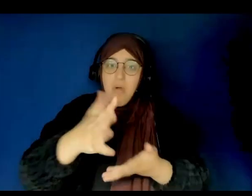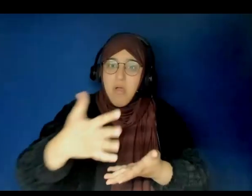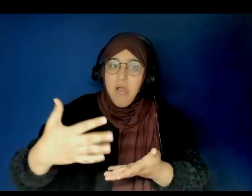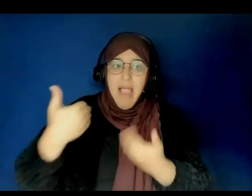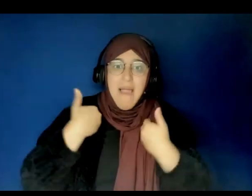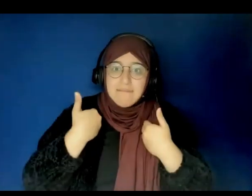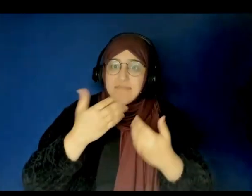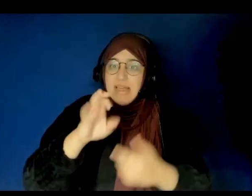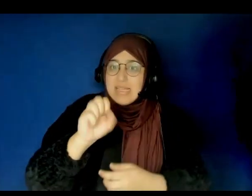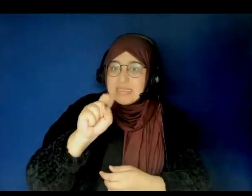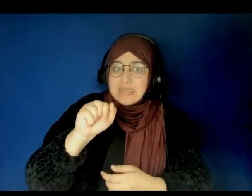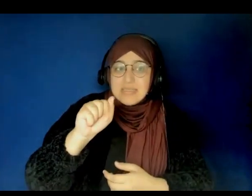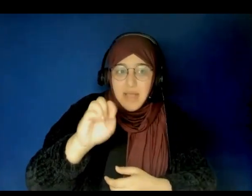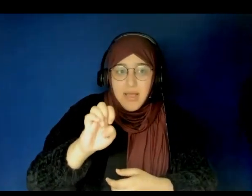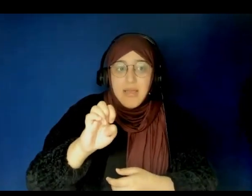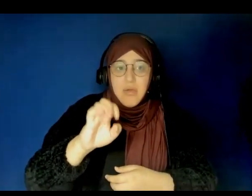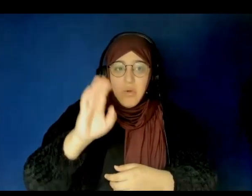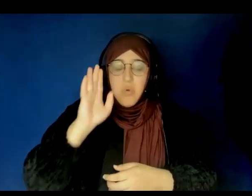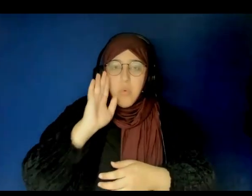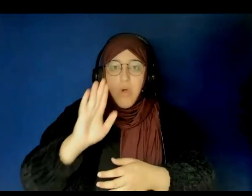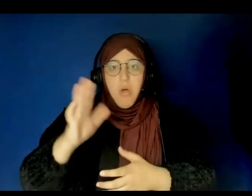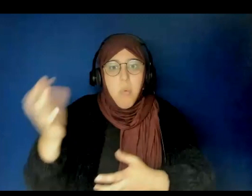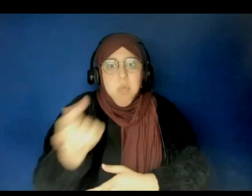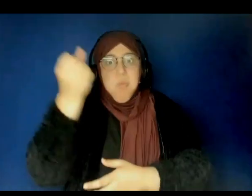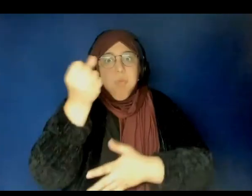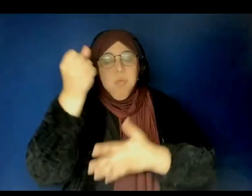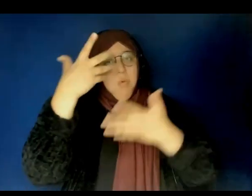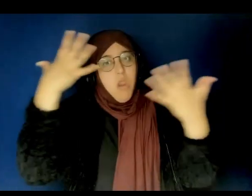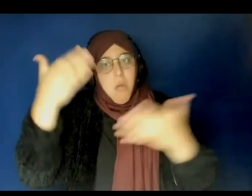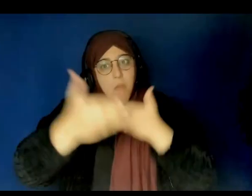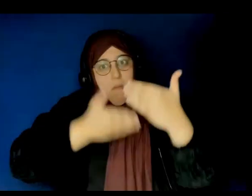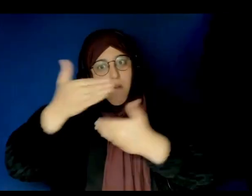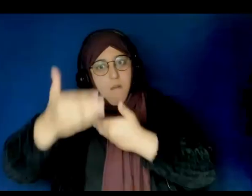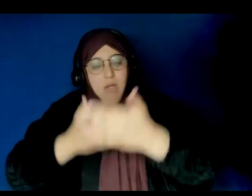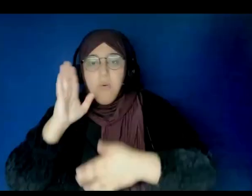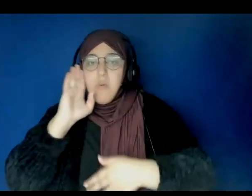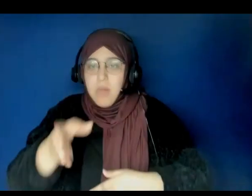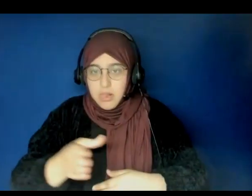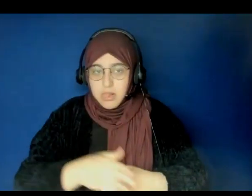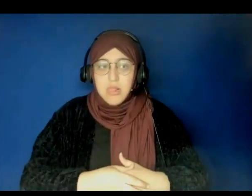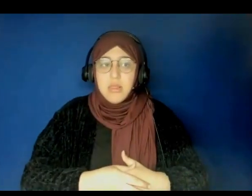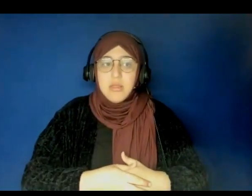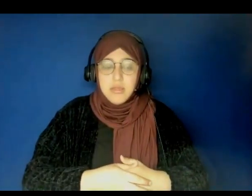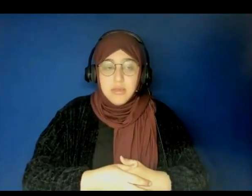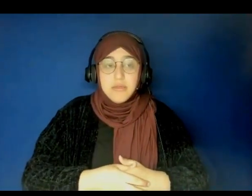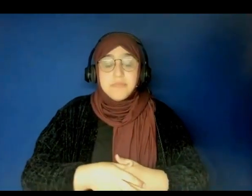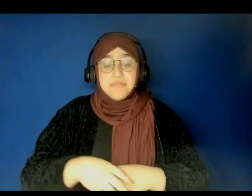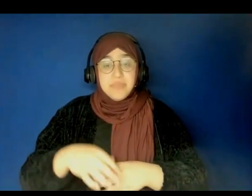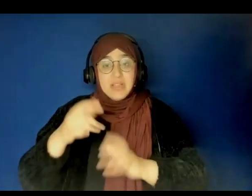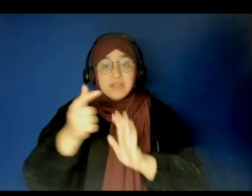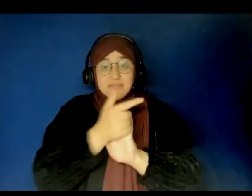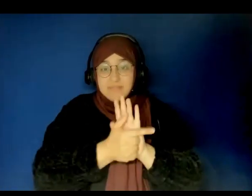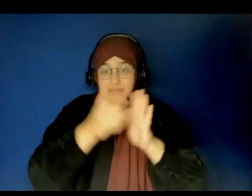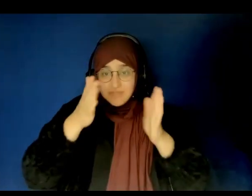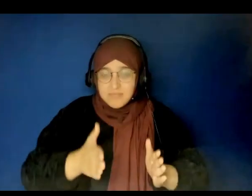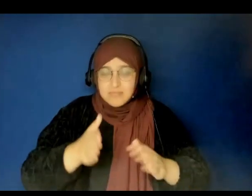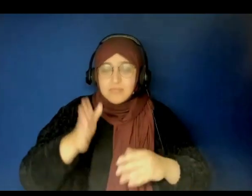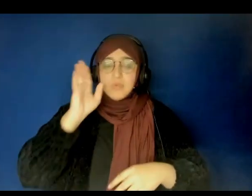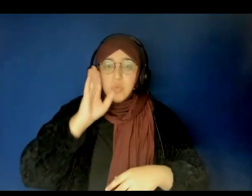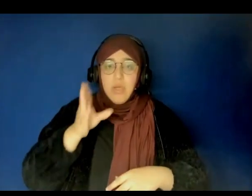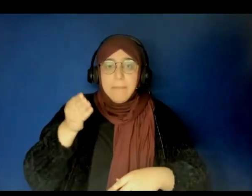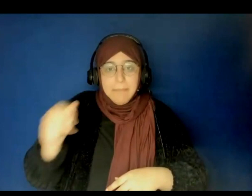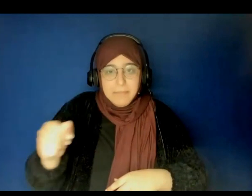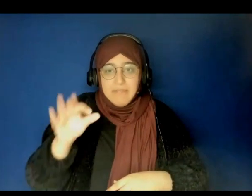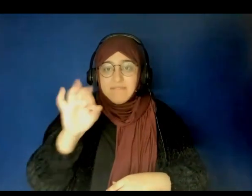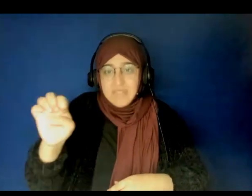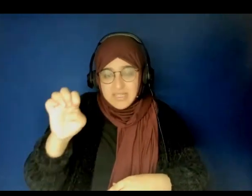the court, what they'll do is they'll appoint an attorney who will be paid fees and expenses from your estate, and that